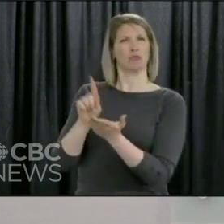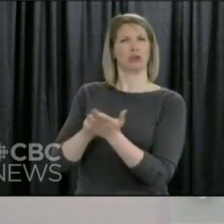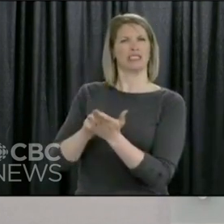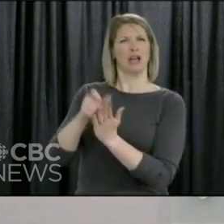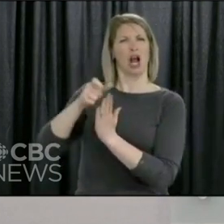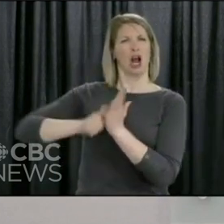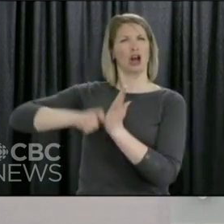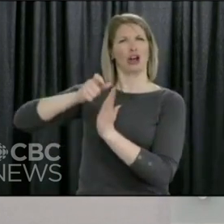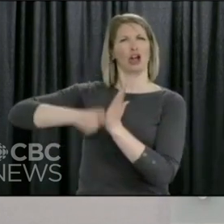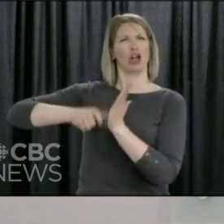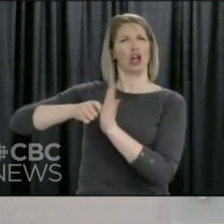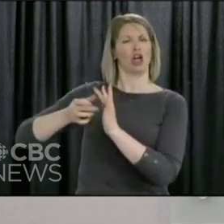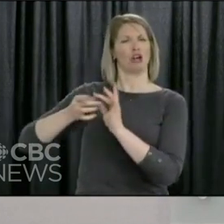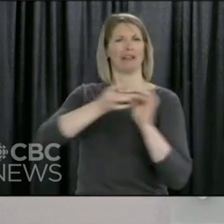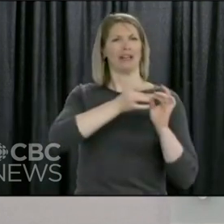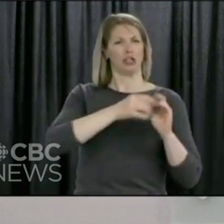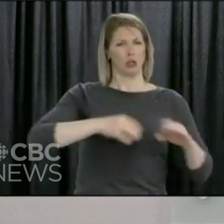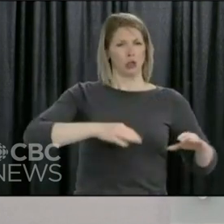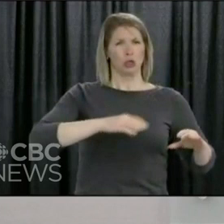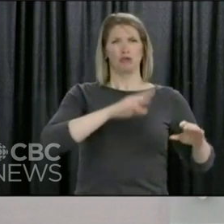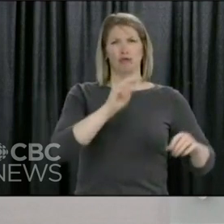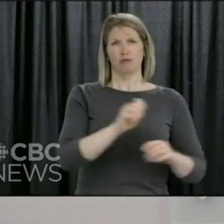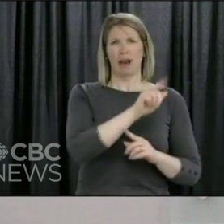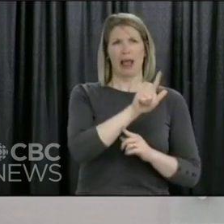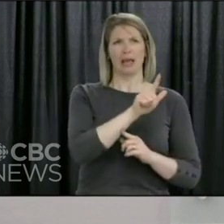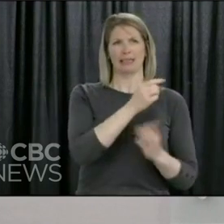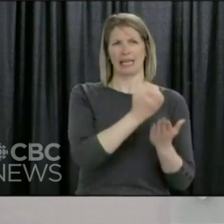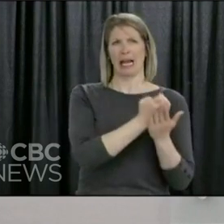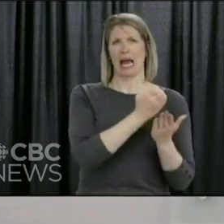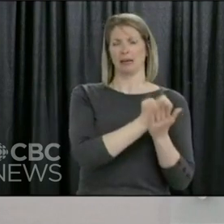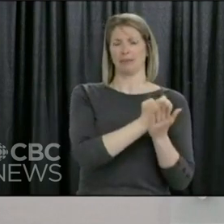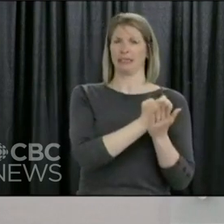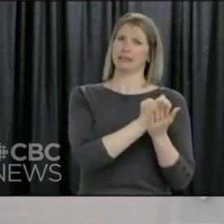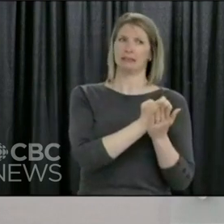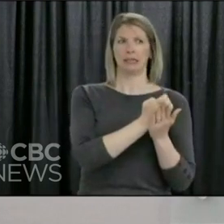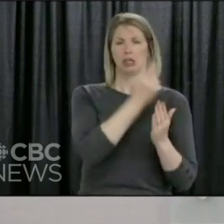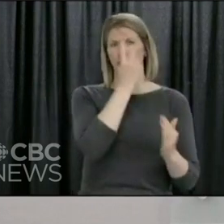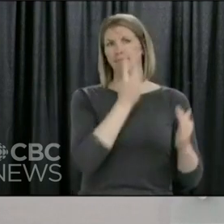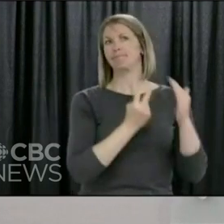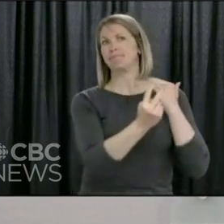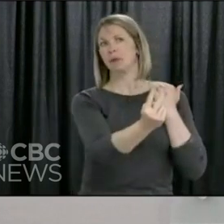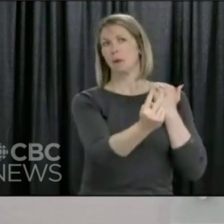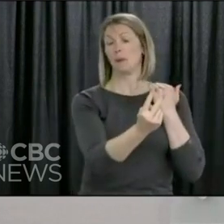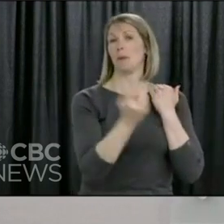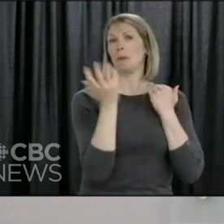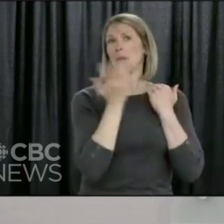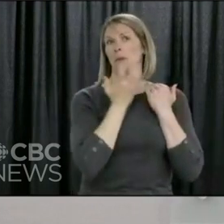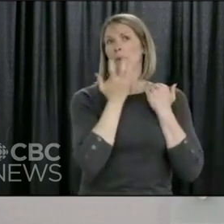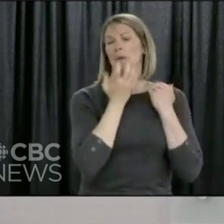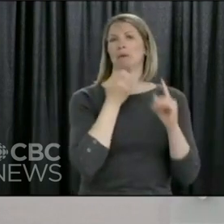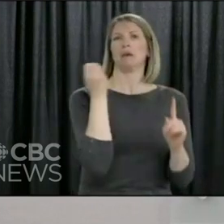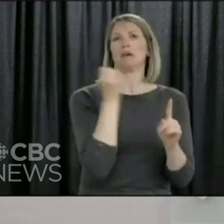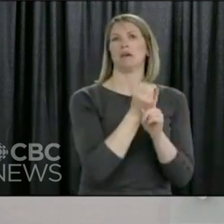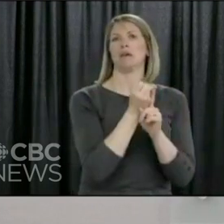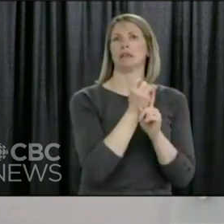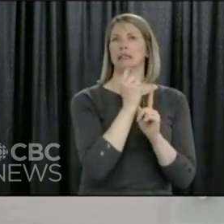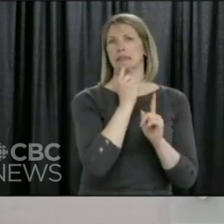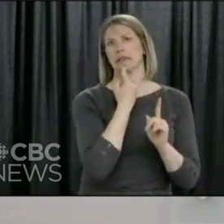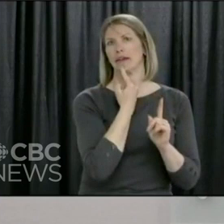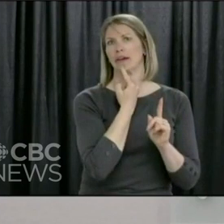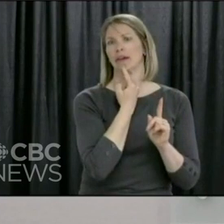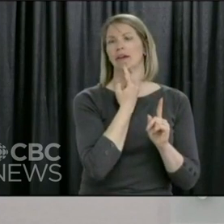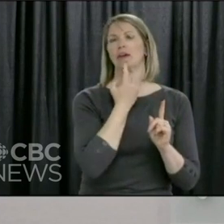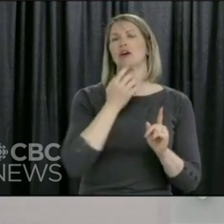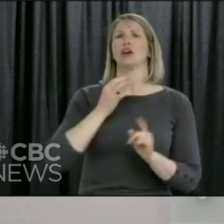the government made any measures in terms of creating a task force or any kind of a, in the absence